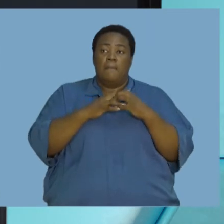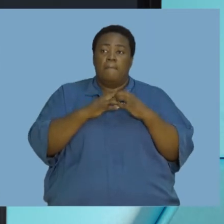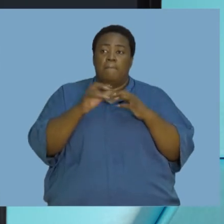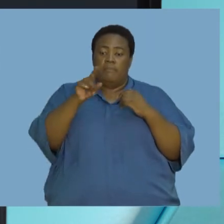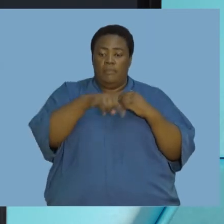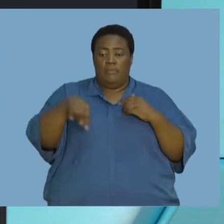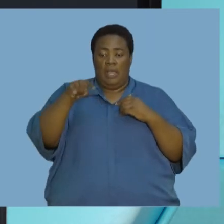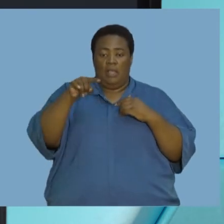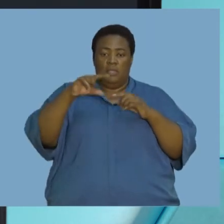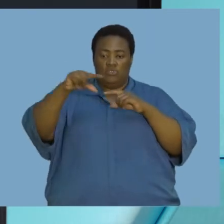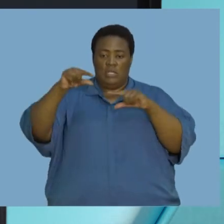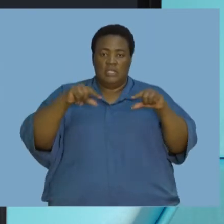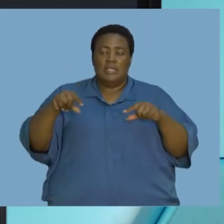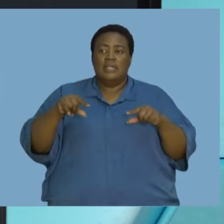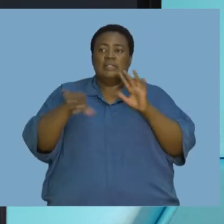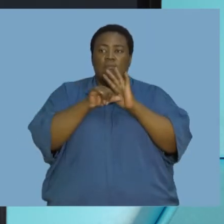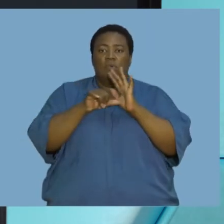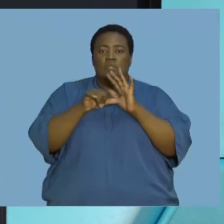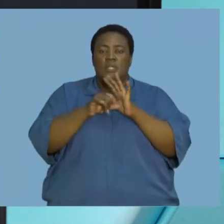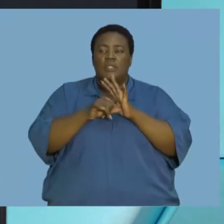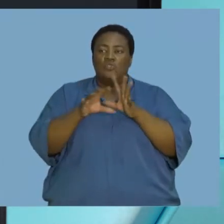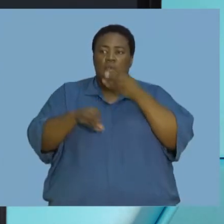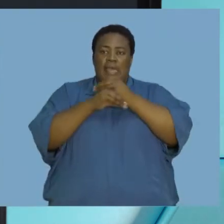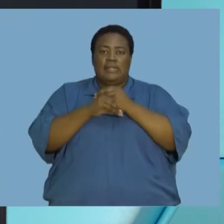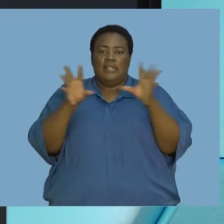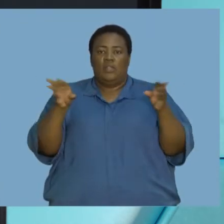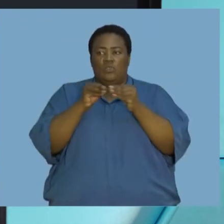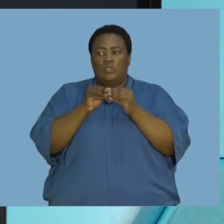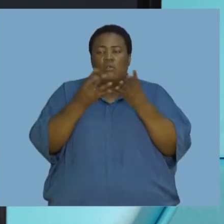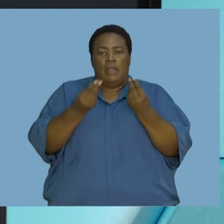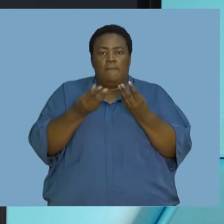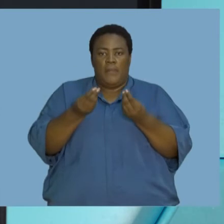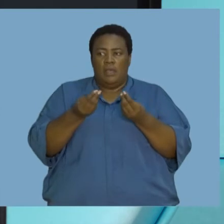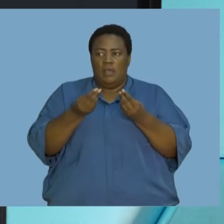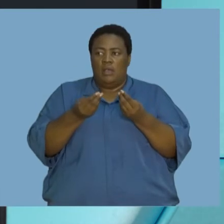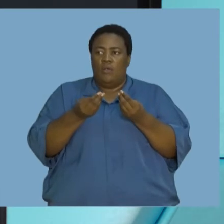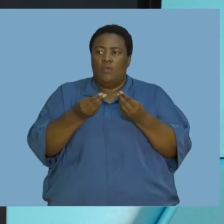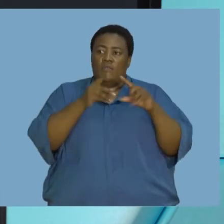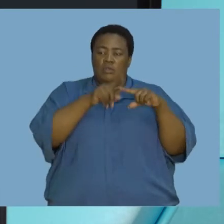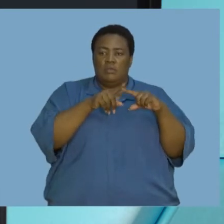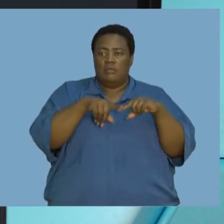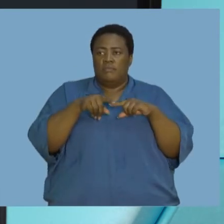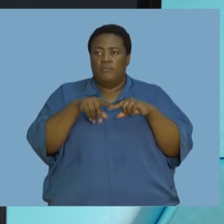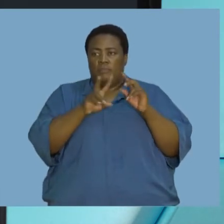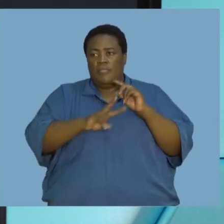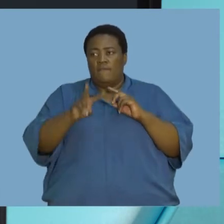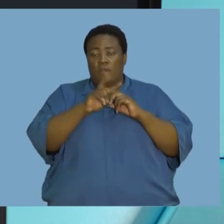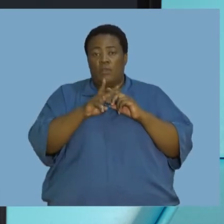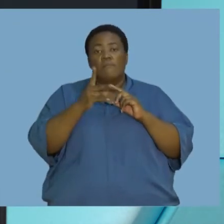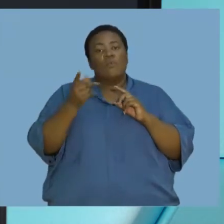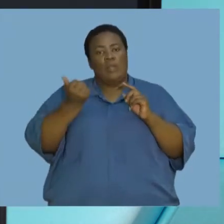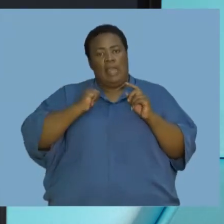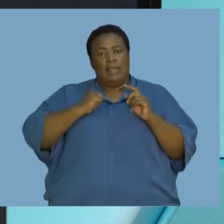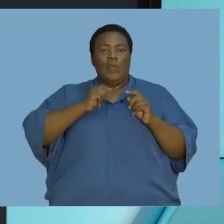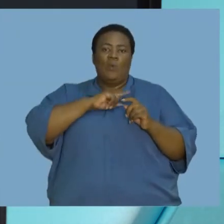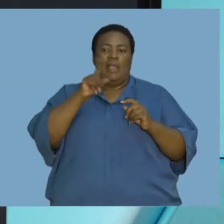constructing a pie chart, it's important that we add the total number of the dependent variable. In this case, we are fortunate that it